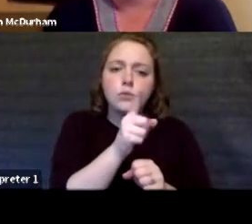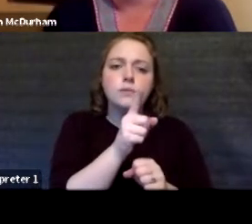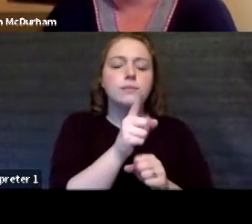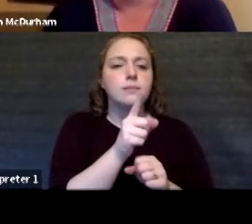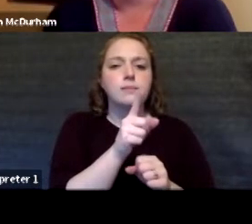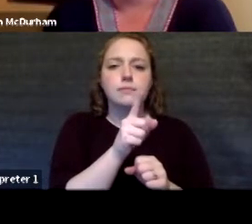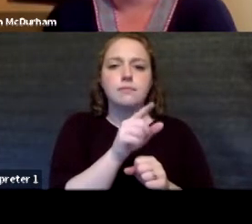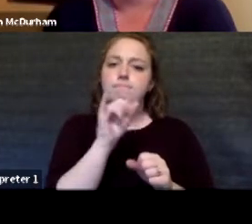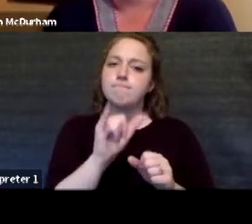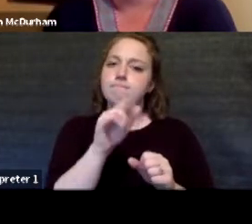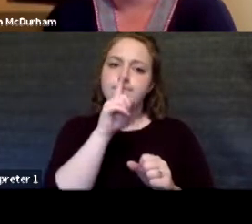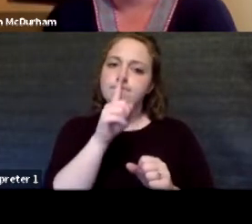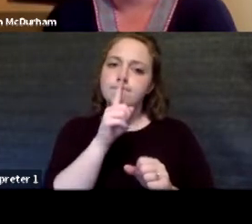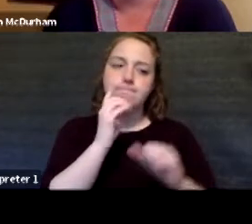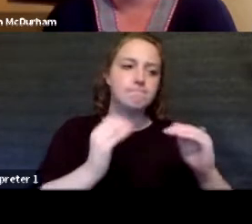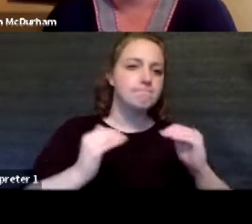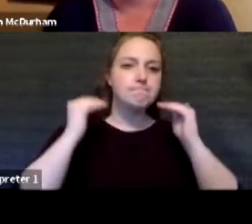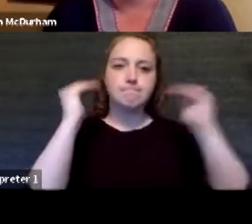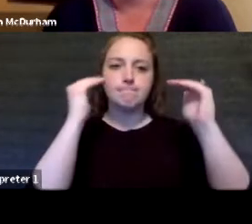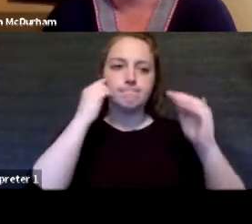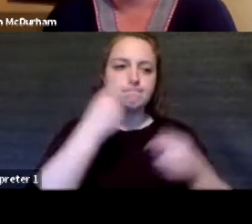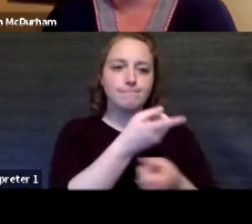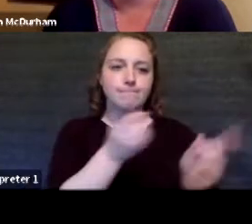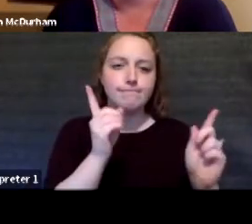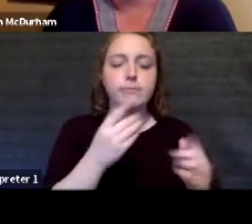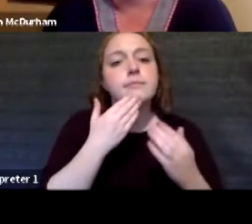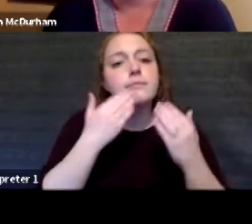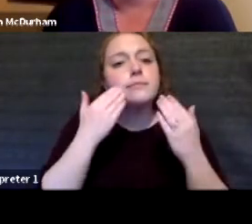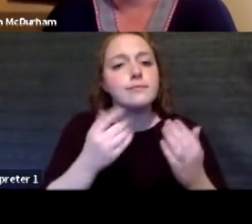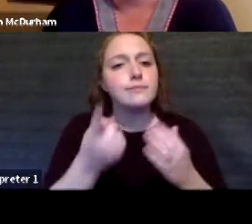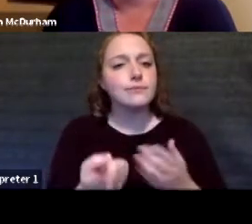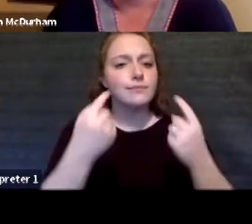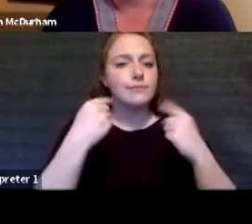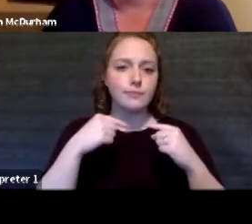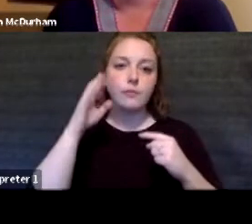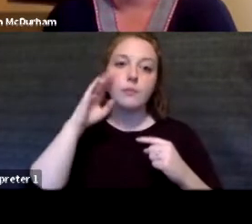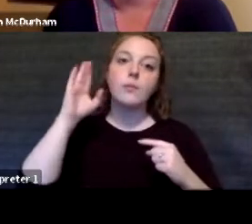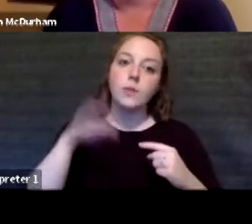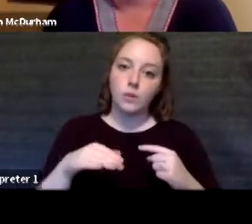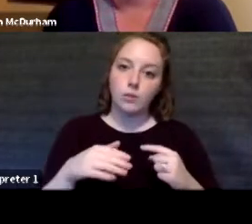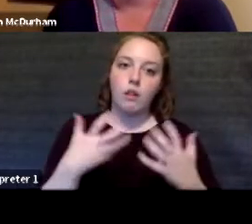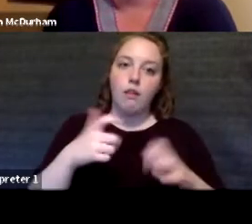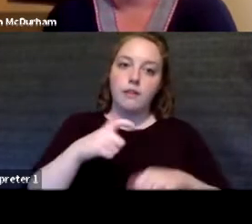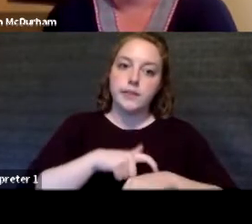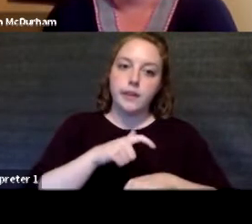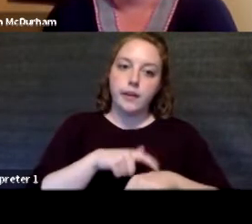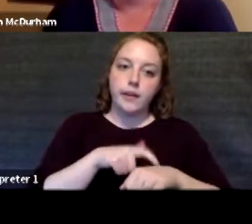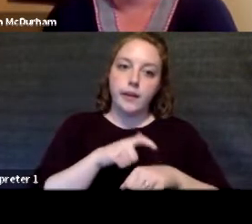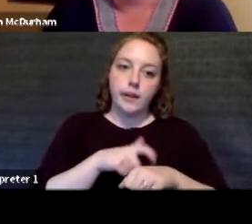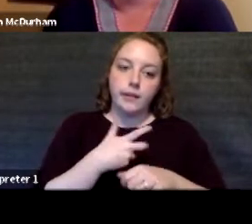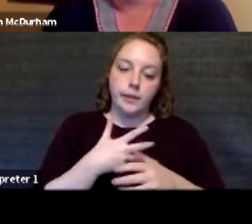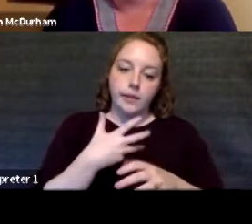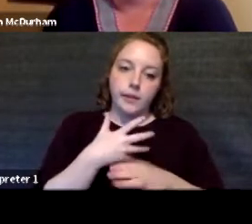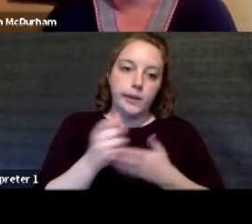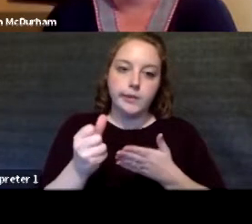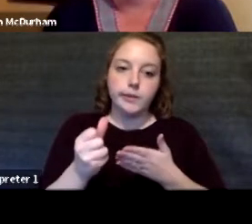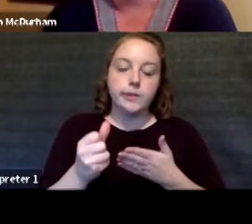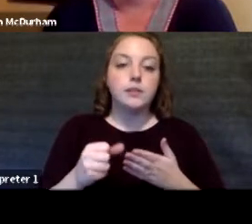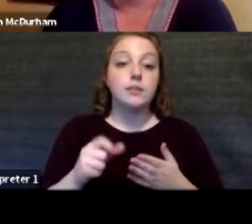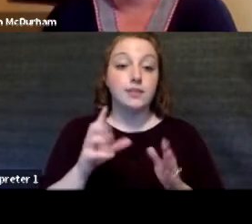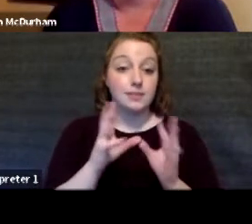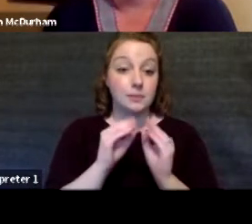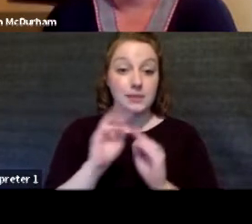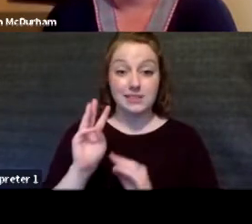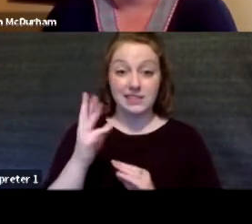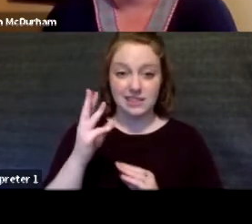to the next level. So, thank you so much for your attendance. We know it's a big-time commitment. This is the sixth meeting of